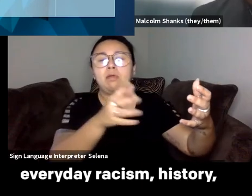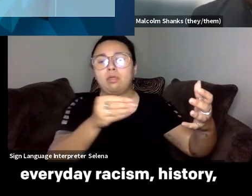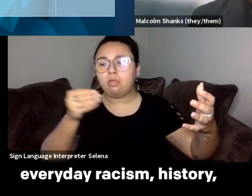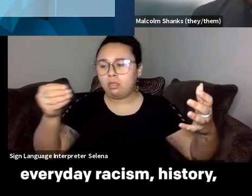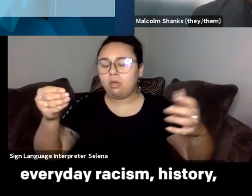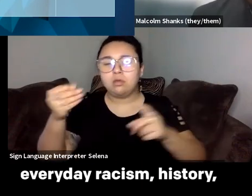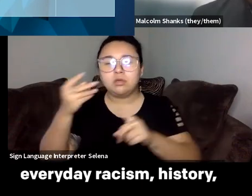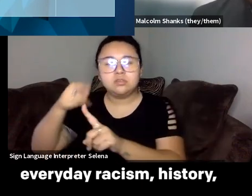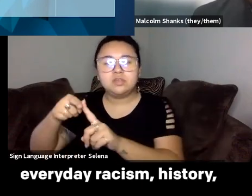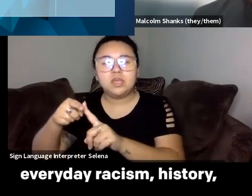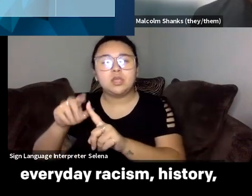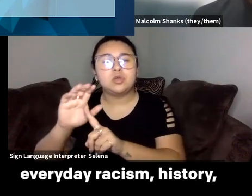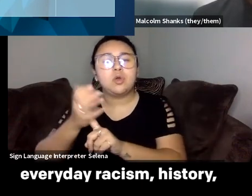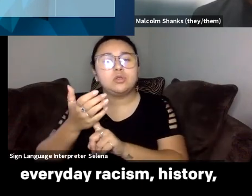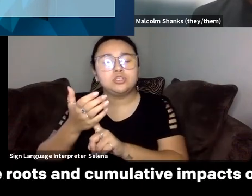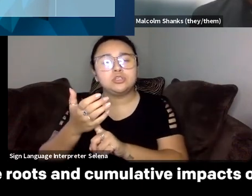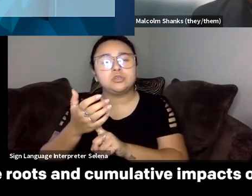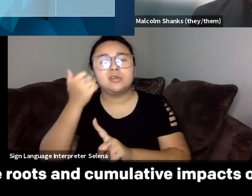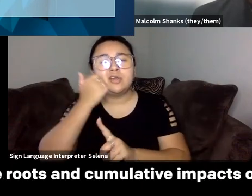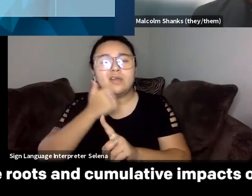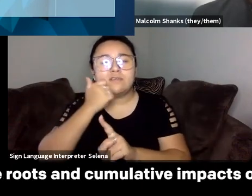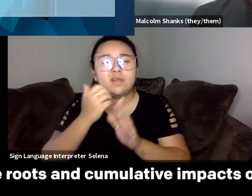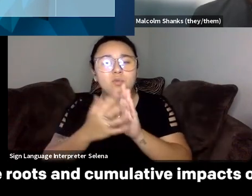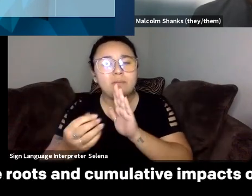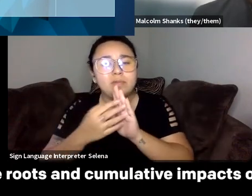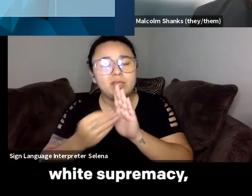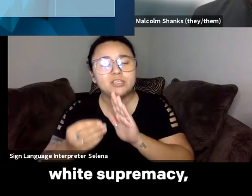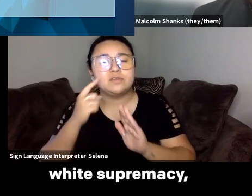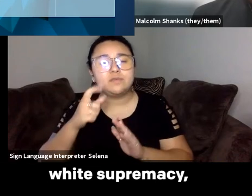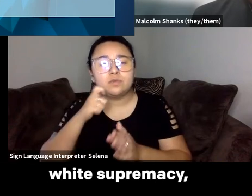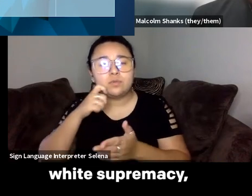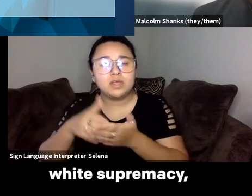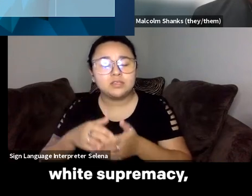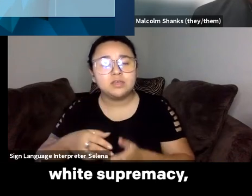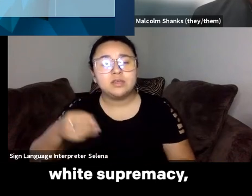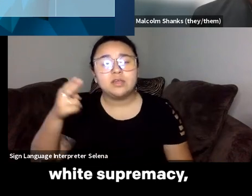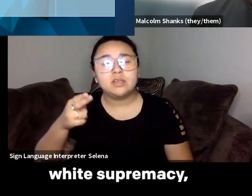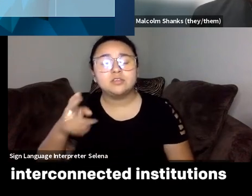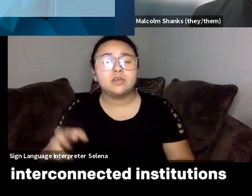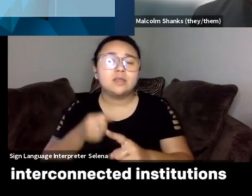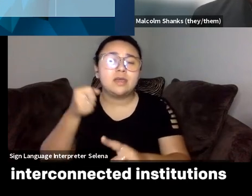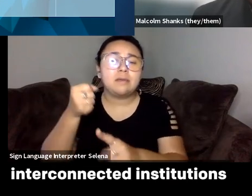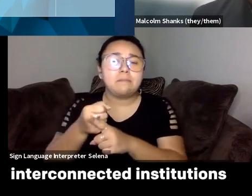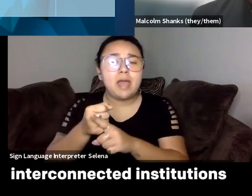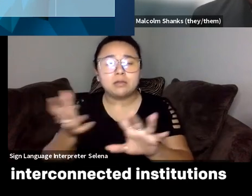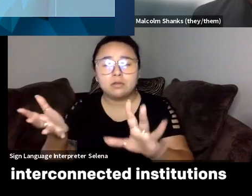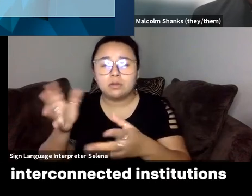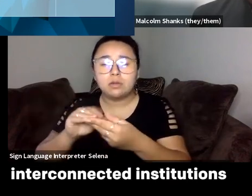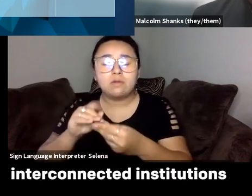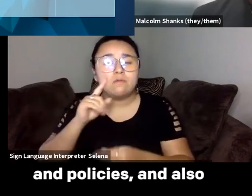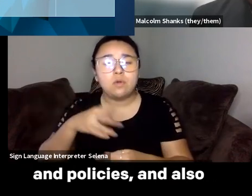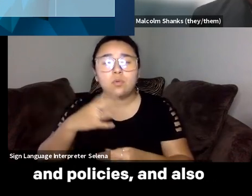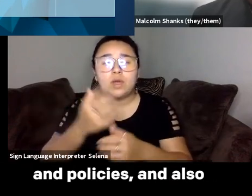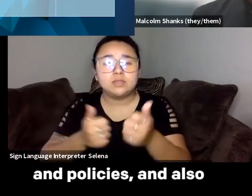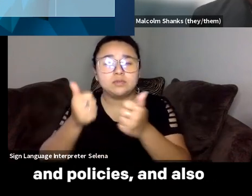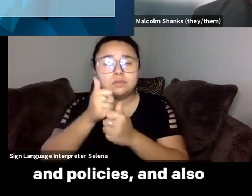everyday racism, history, the roots and cumulative impacts of white supremacy, interconnected institutions